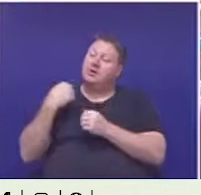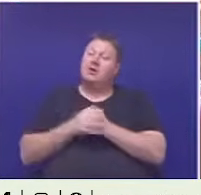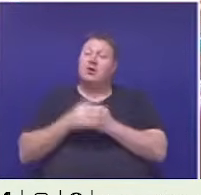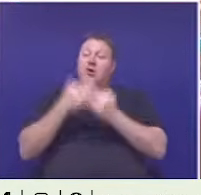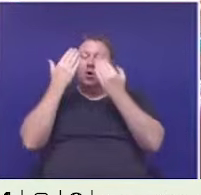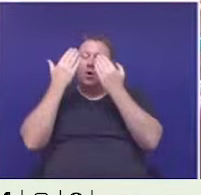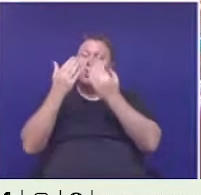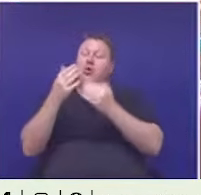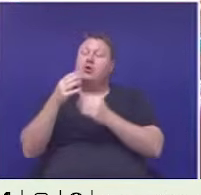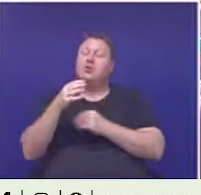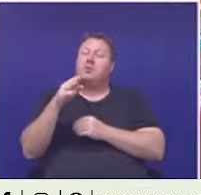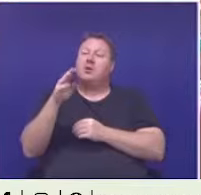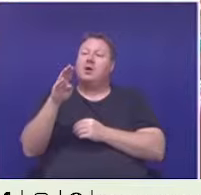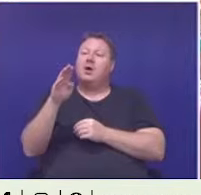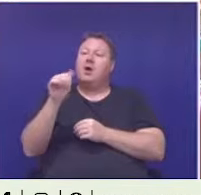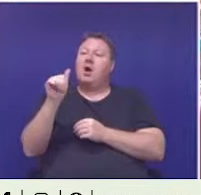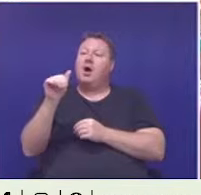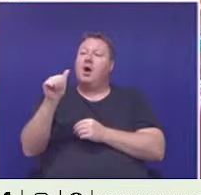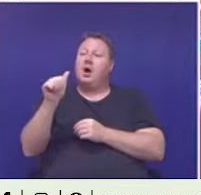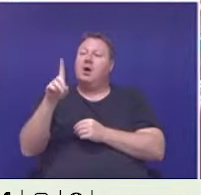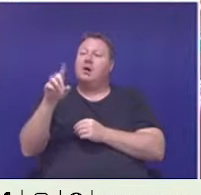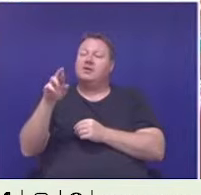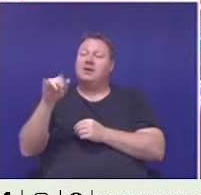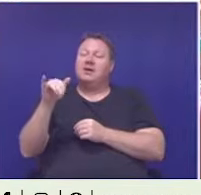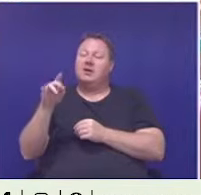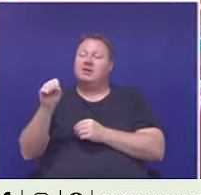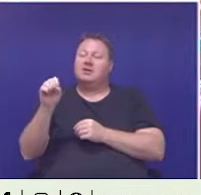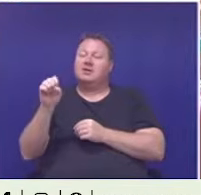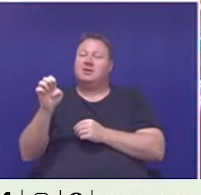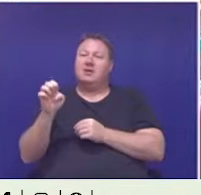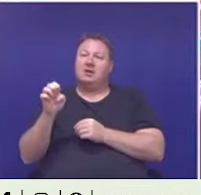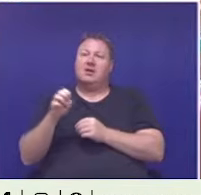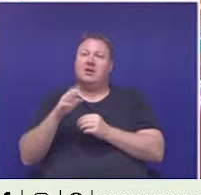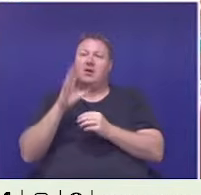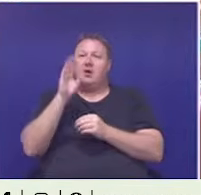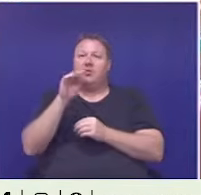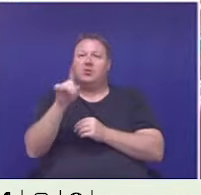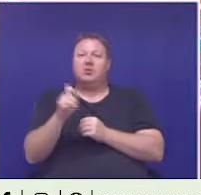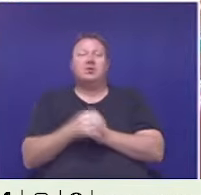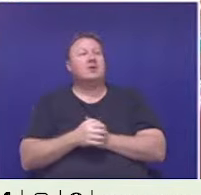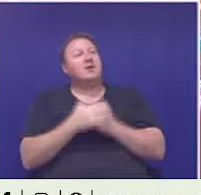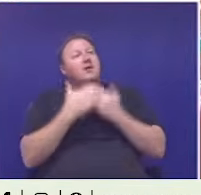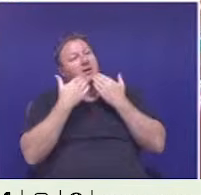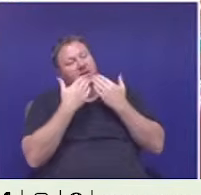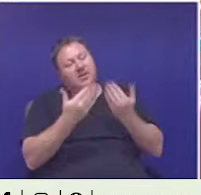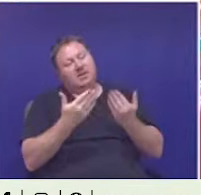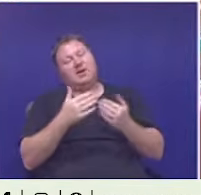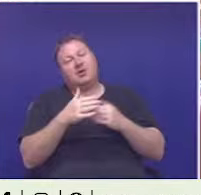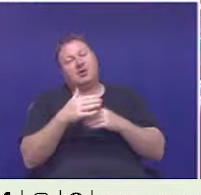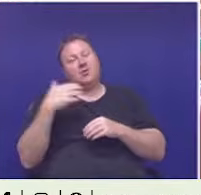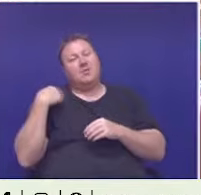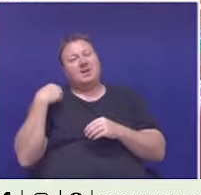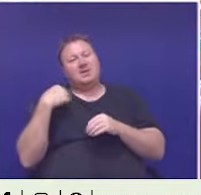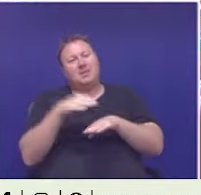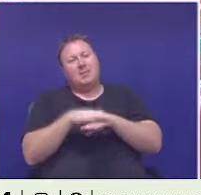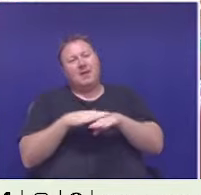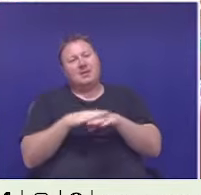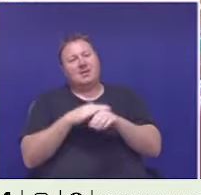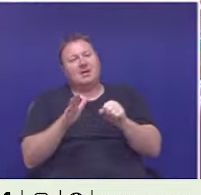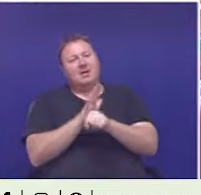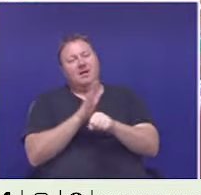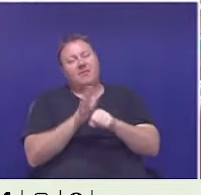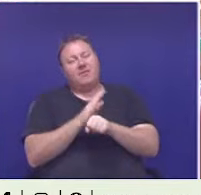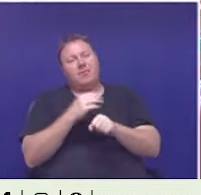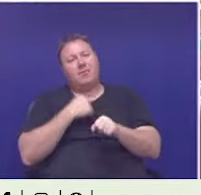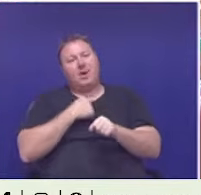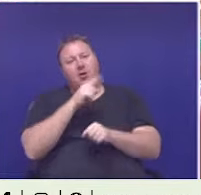you may ask the Minister the follow-up question. Thank you, Honourable Minister. You basically covered my question and my